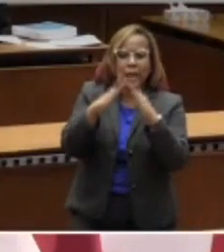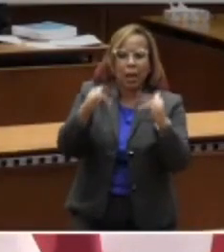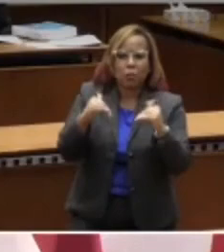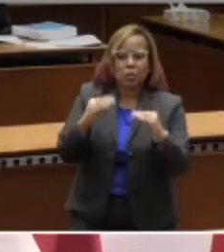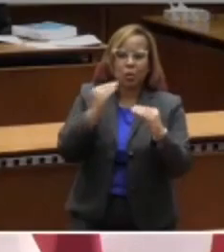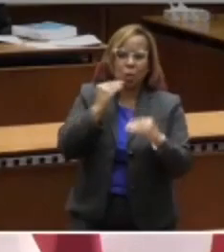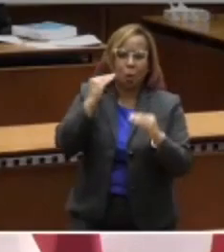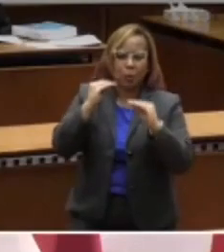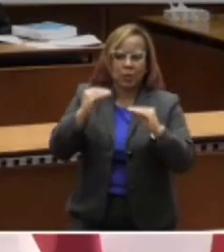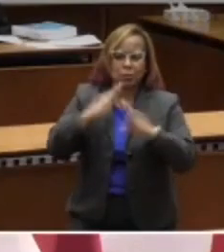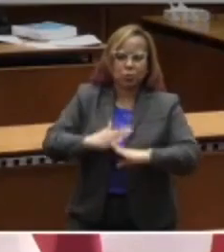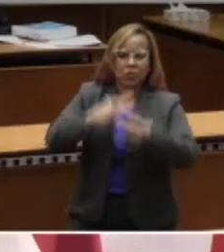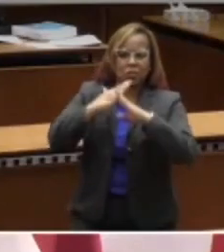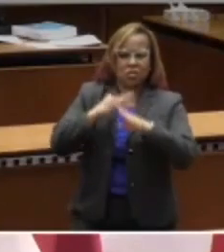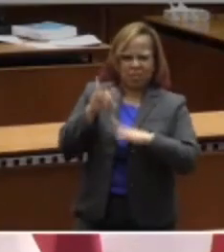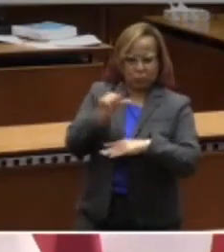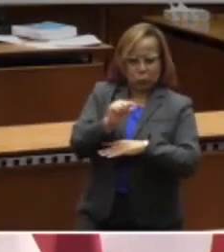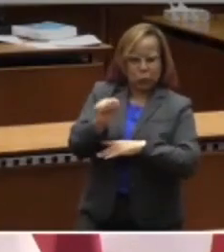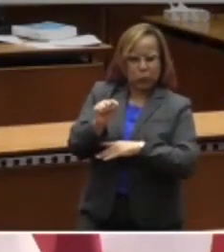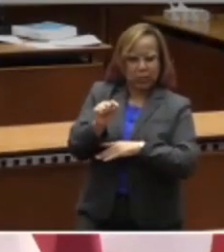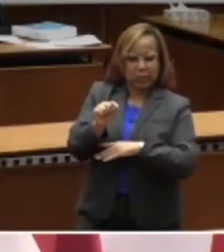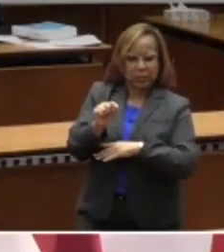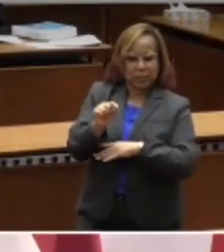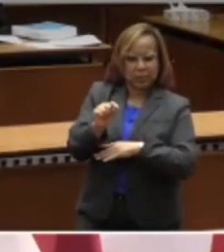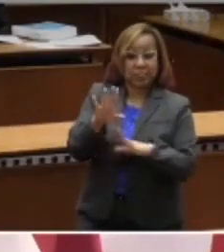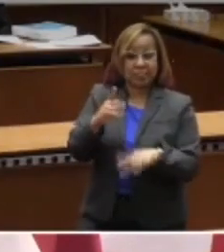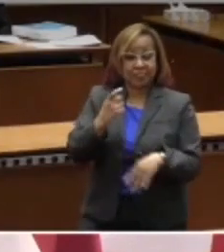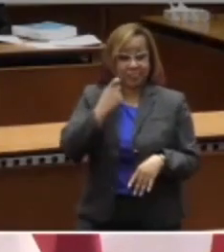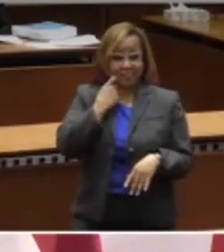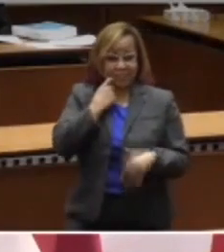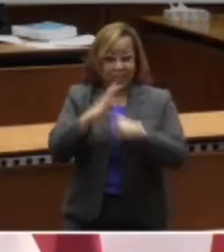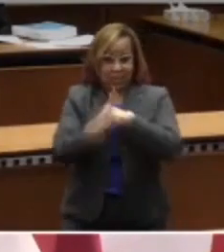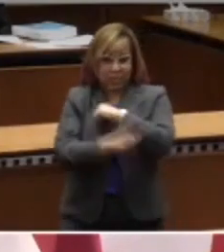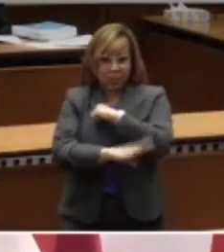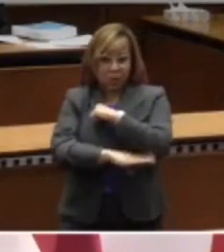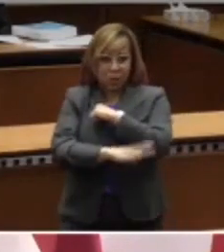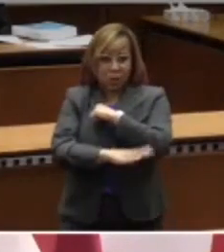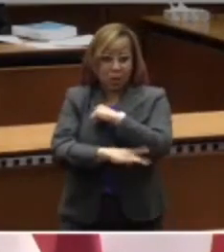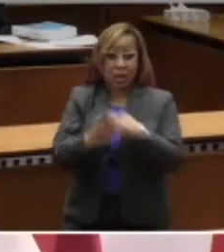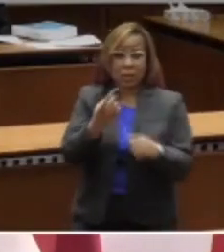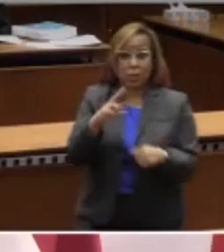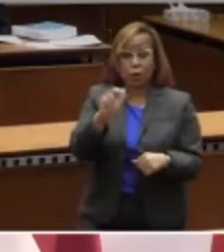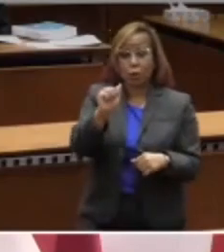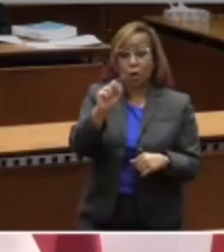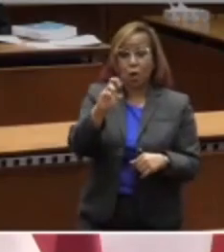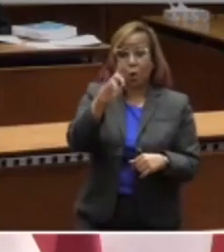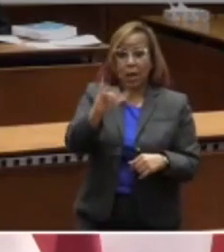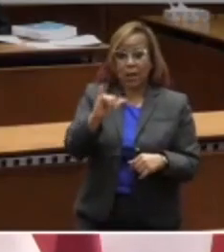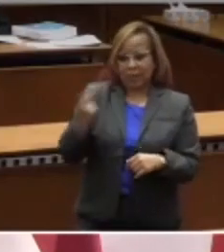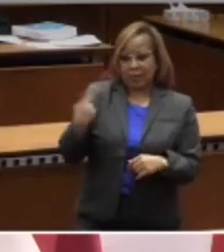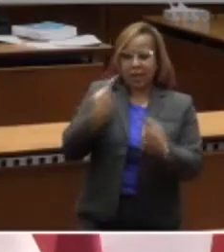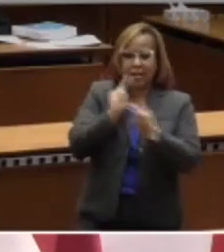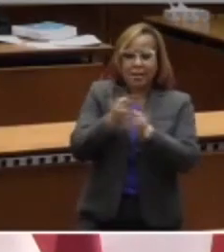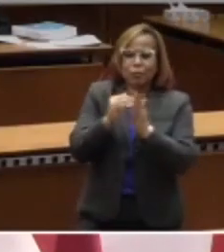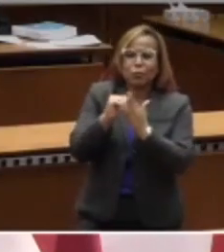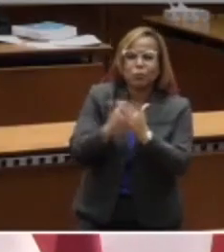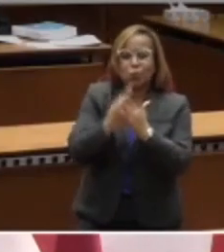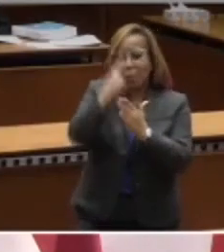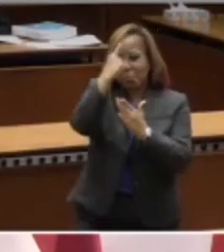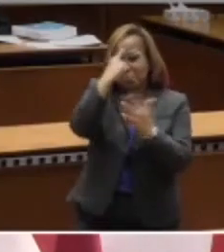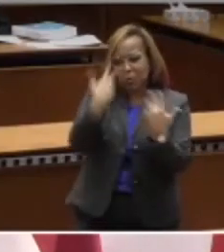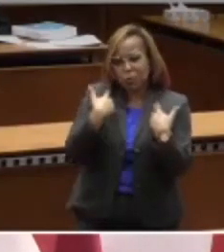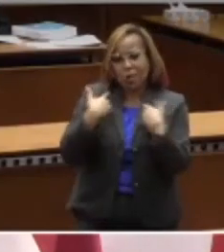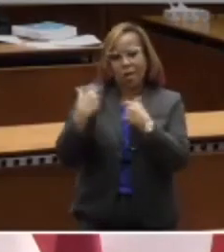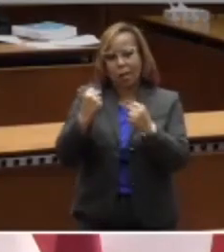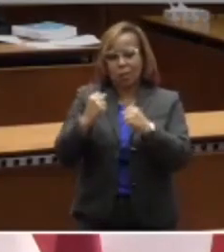prevention in 2020. And just last fall, Dr. Arity and I announced a new mental